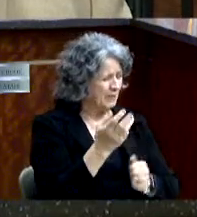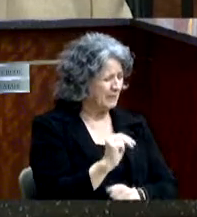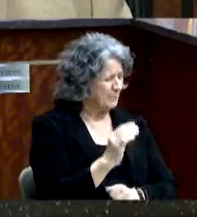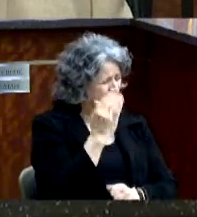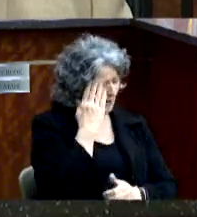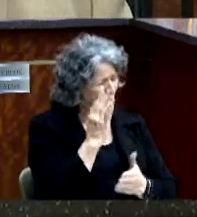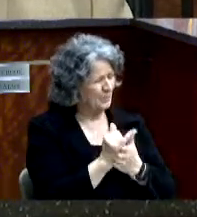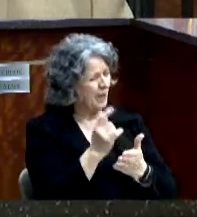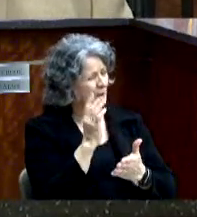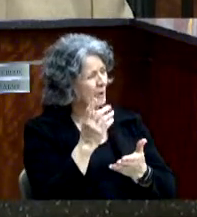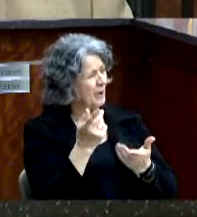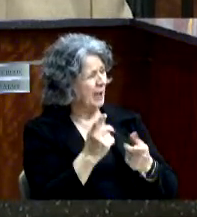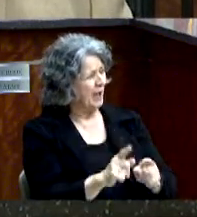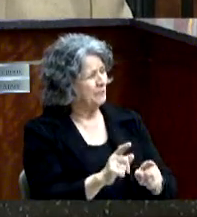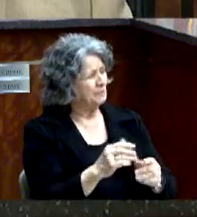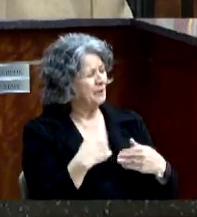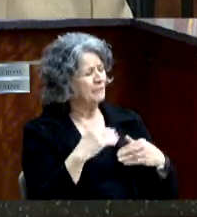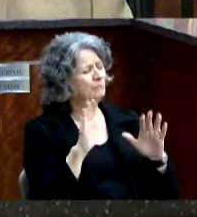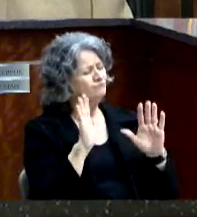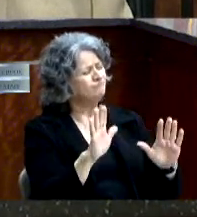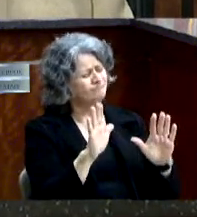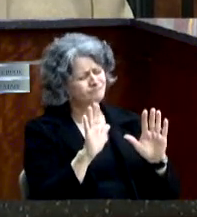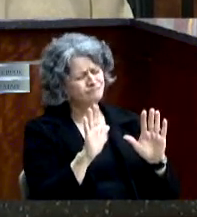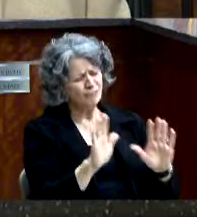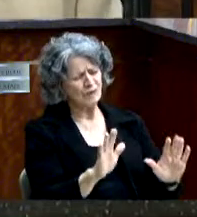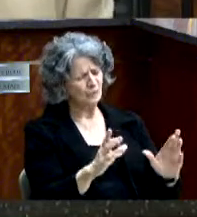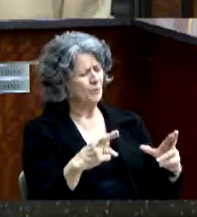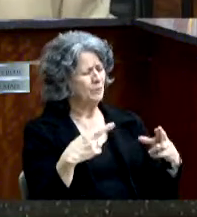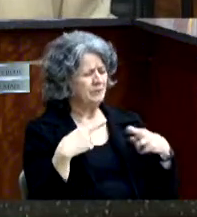great retirement and much health.